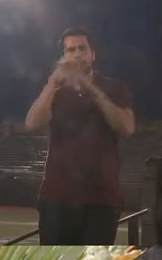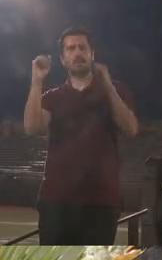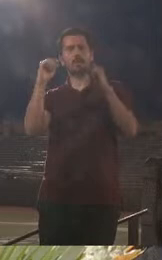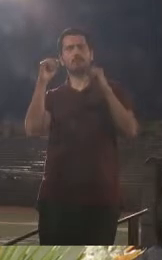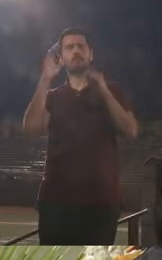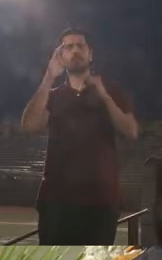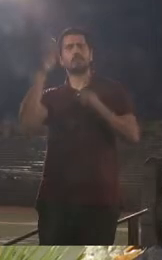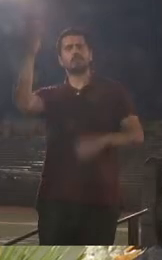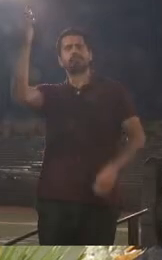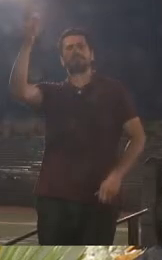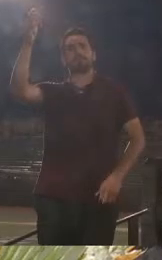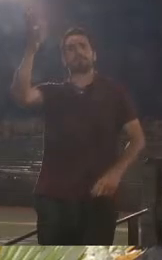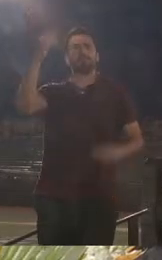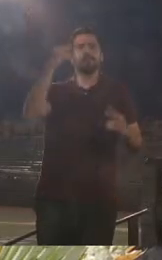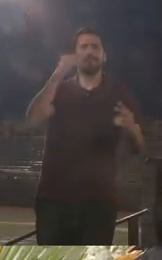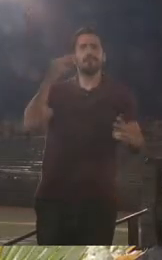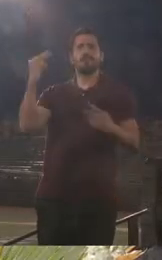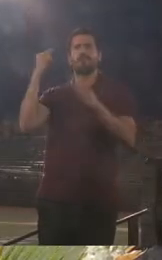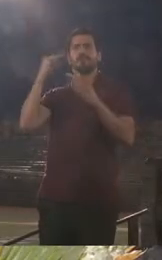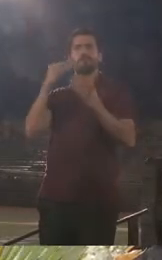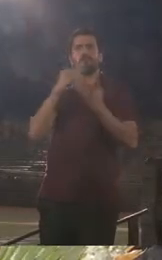reflection of gratitude.